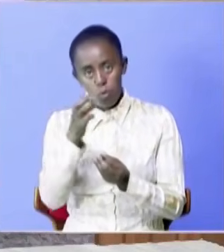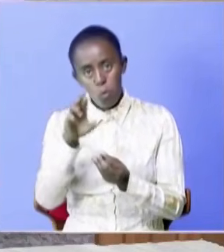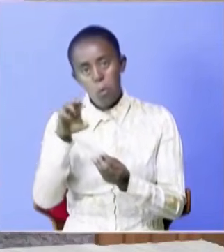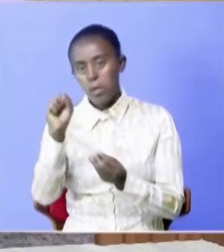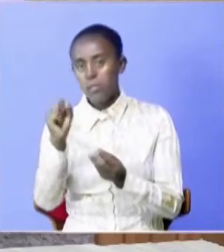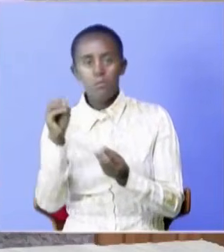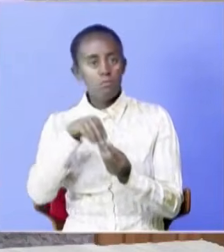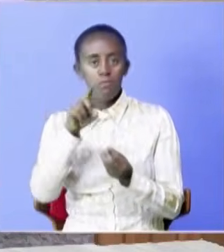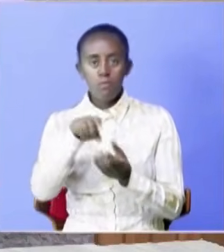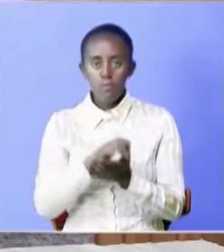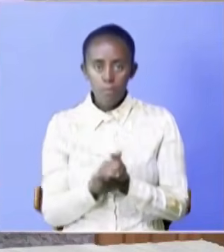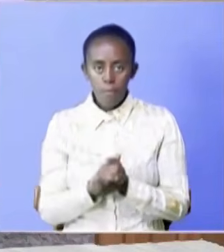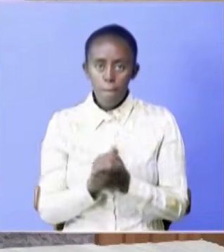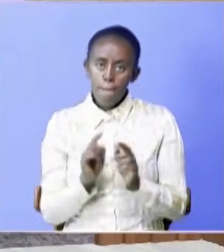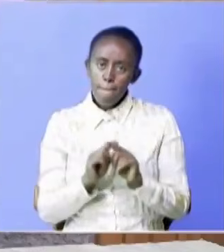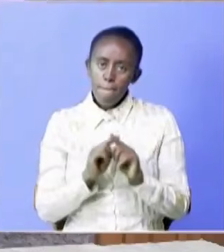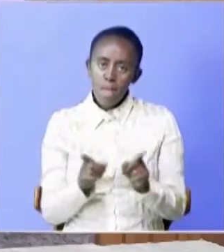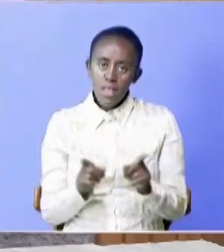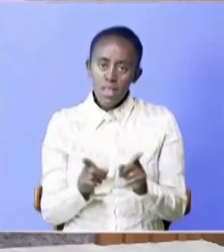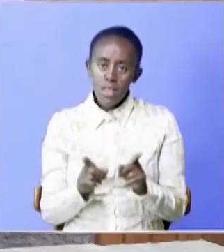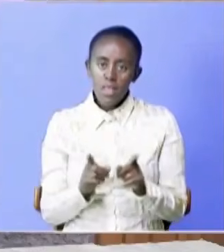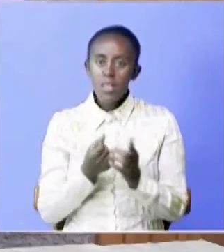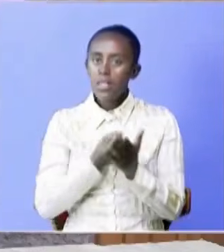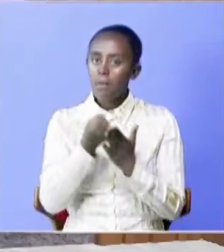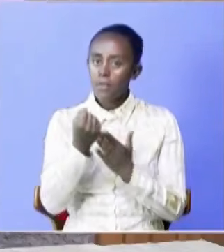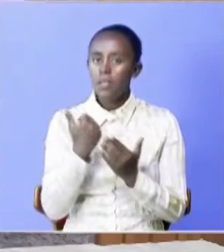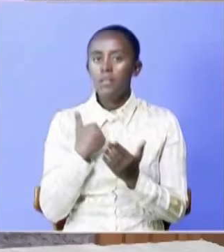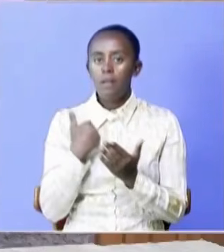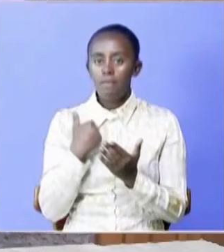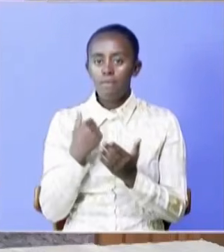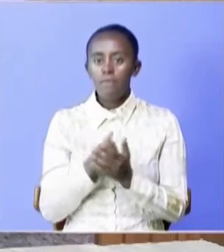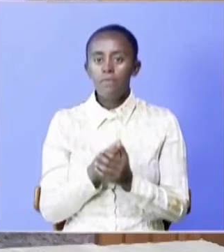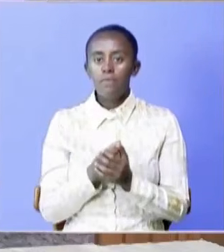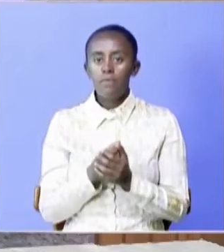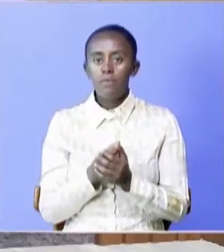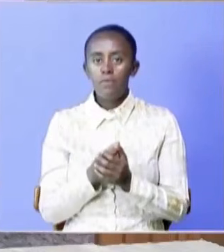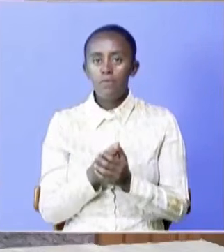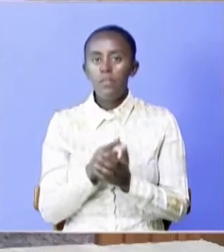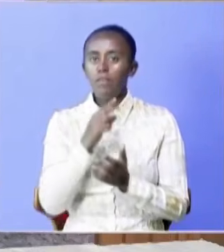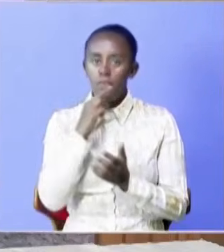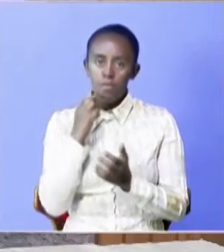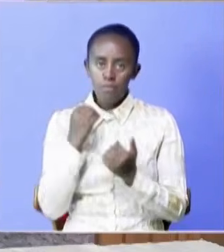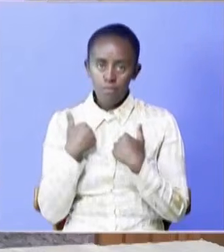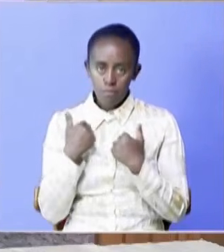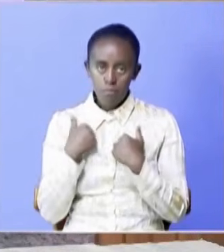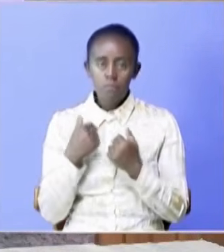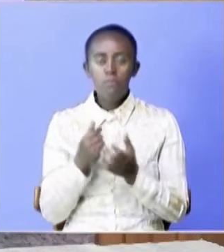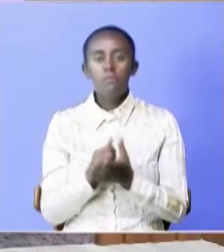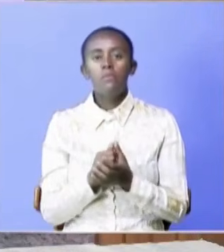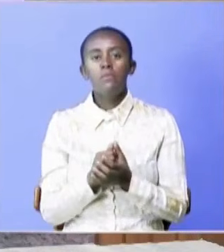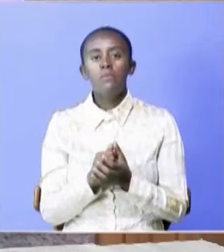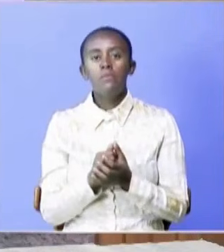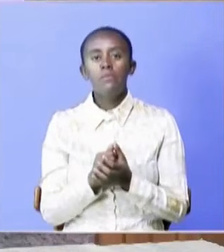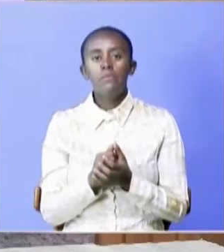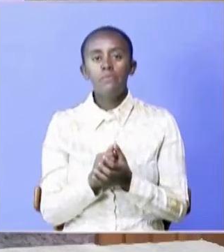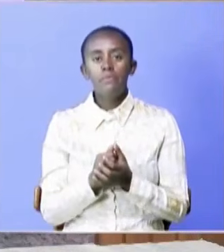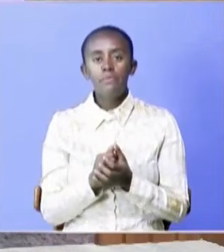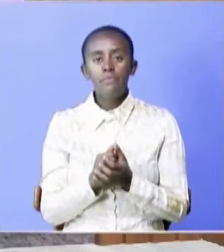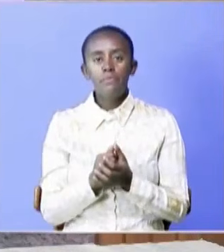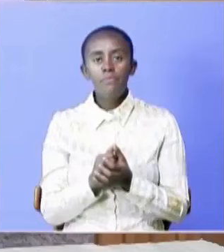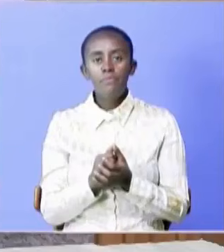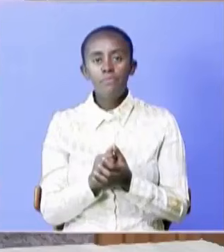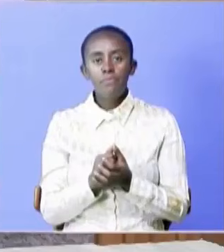at the end. But still, we have our subject, and then we have our verb, goes, and then we have